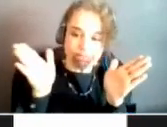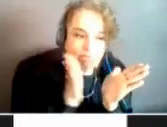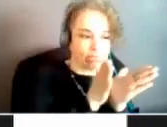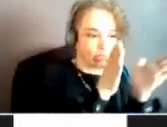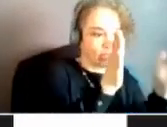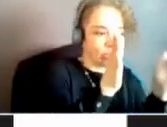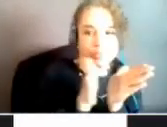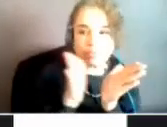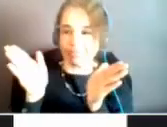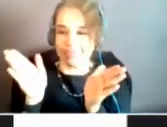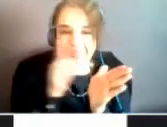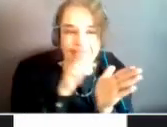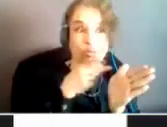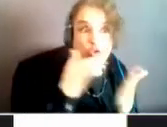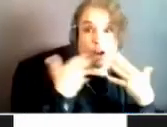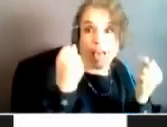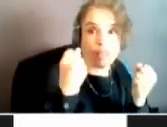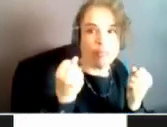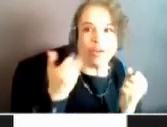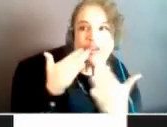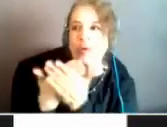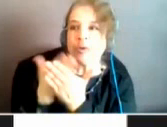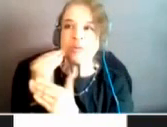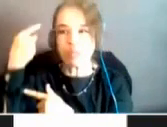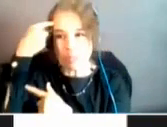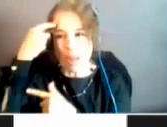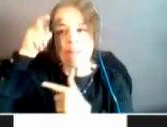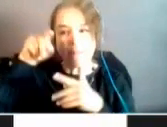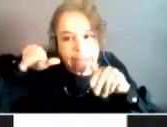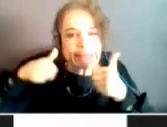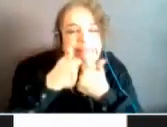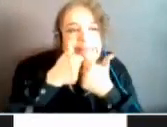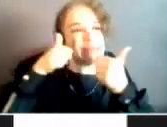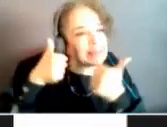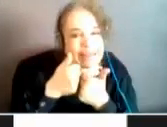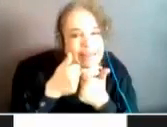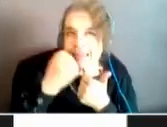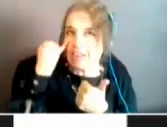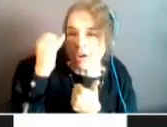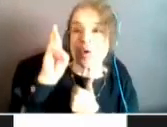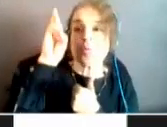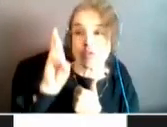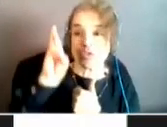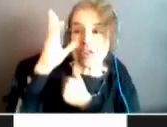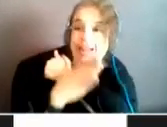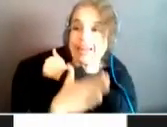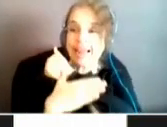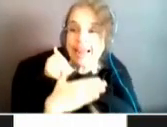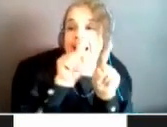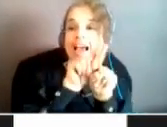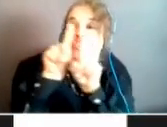very challenging. And, you know, and I would imagine it must be so in Riverside as well. Next